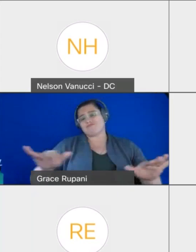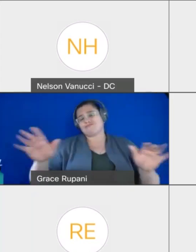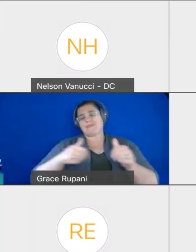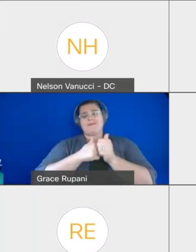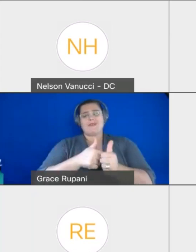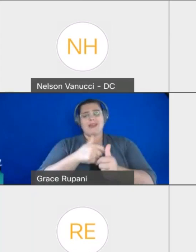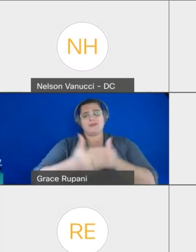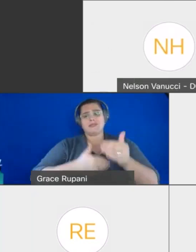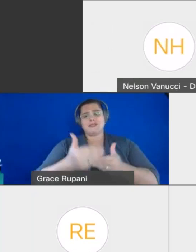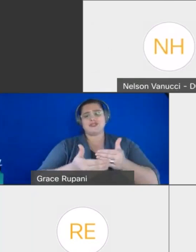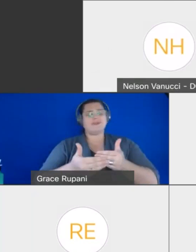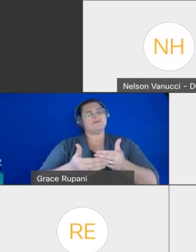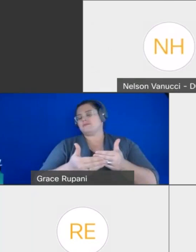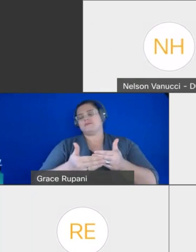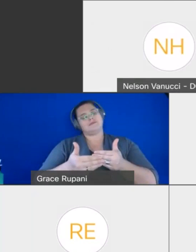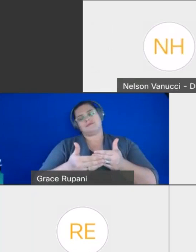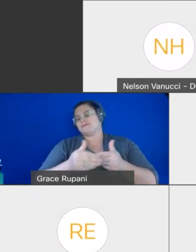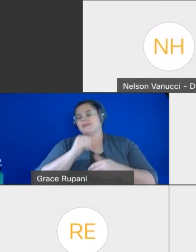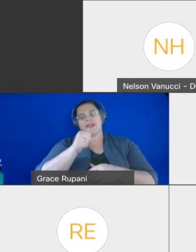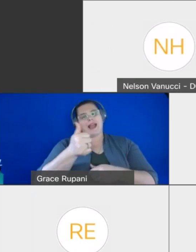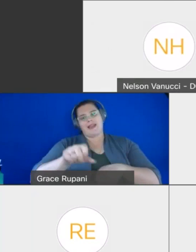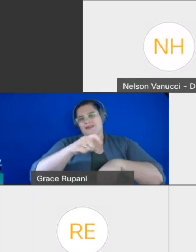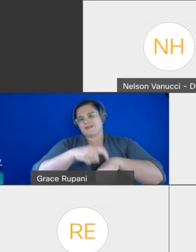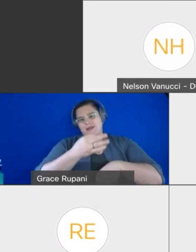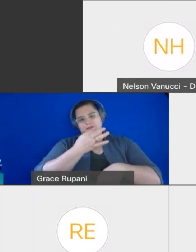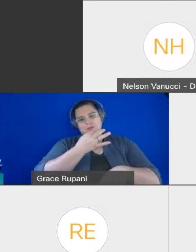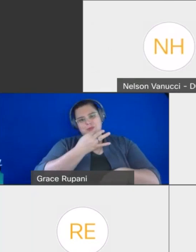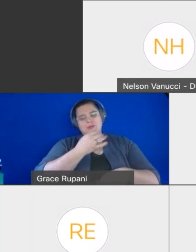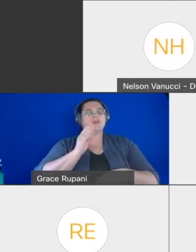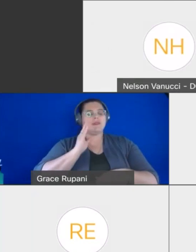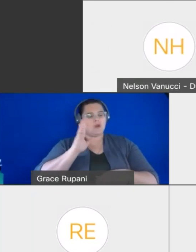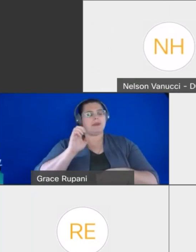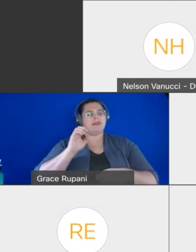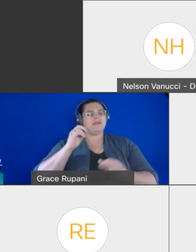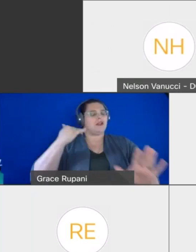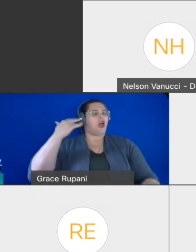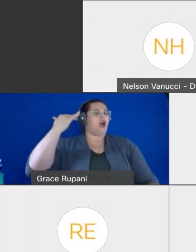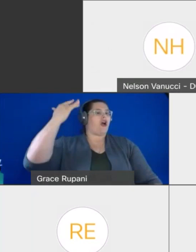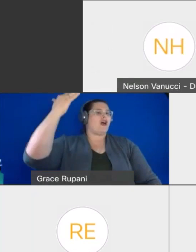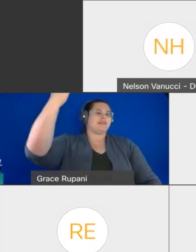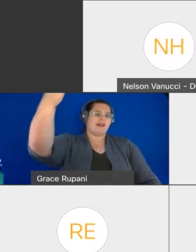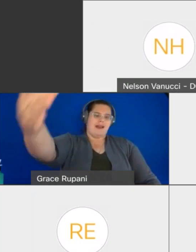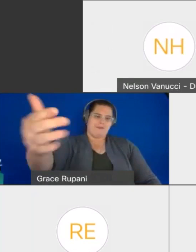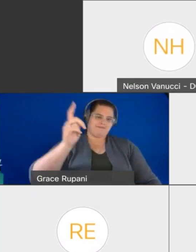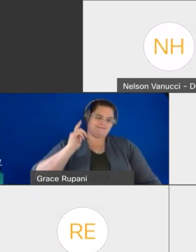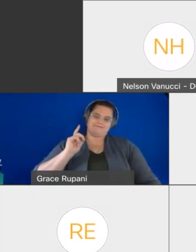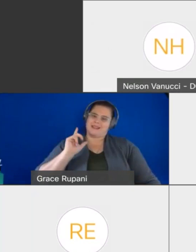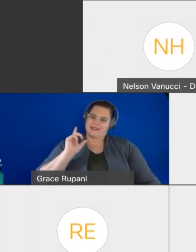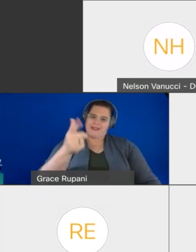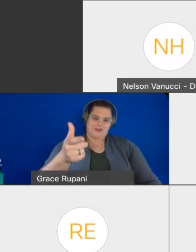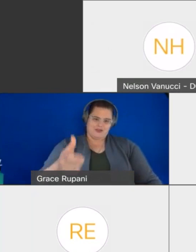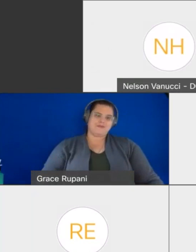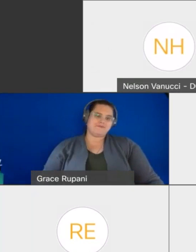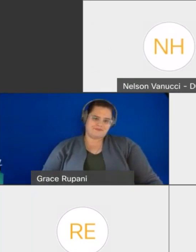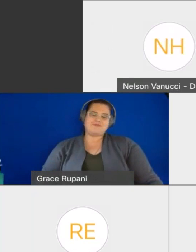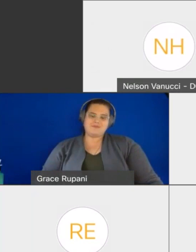people, you know, whenever we leave home, about maintaining physical distance, regularly washing our hands. This should see